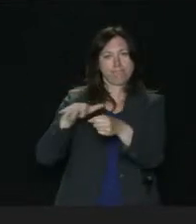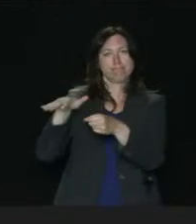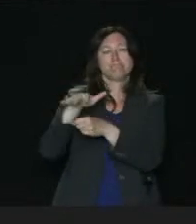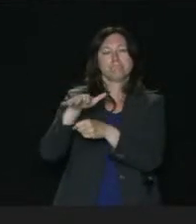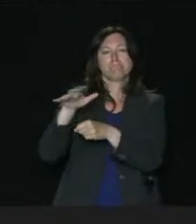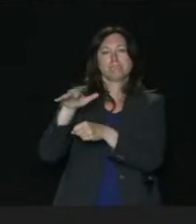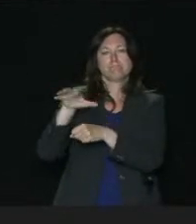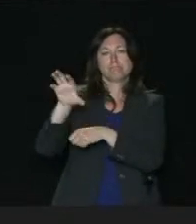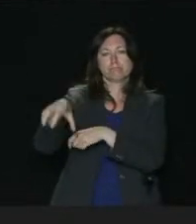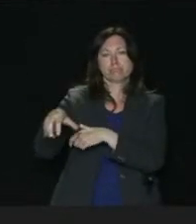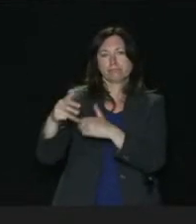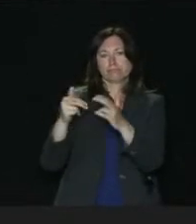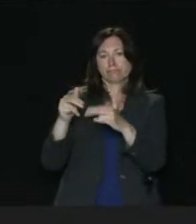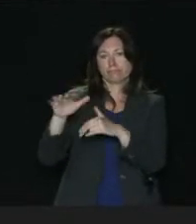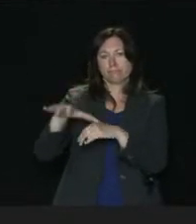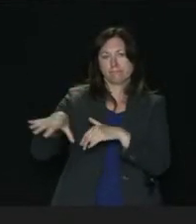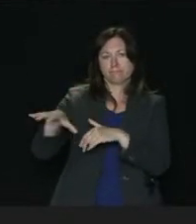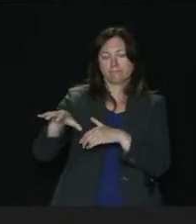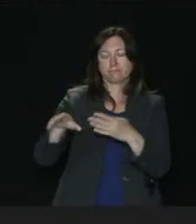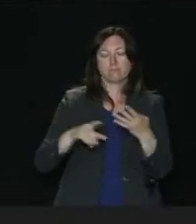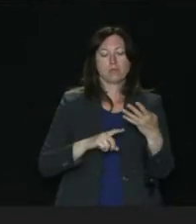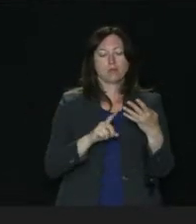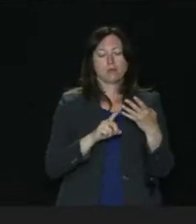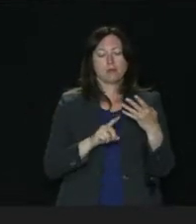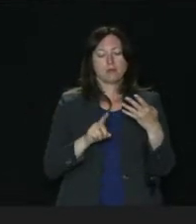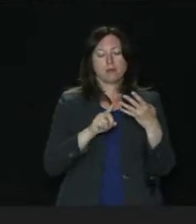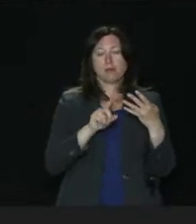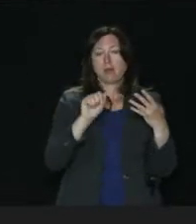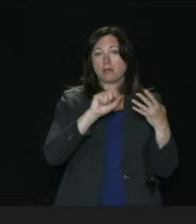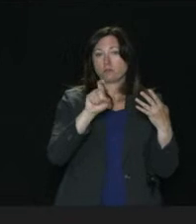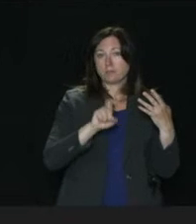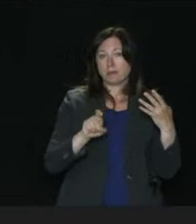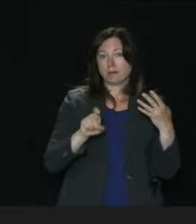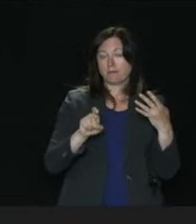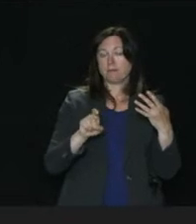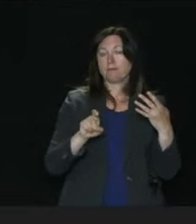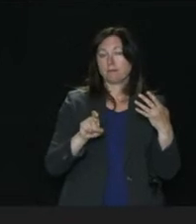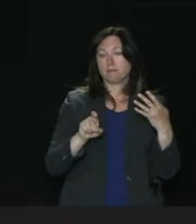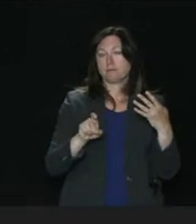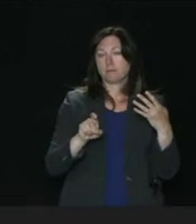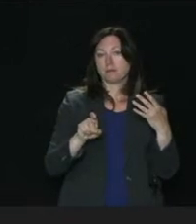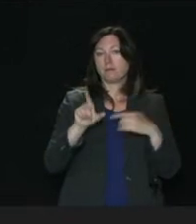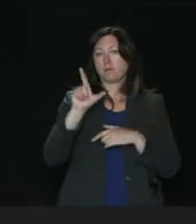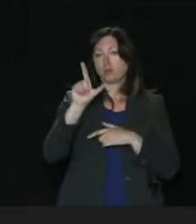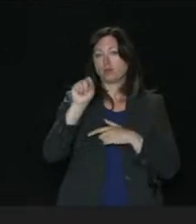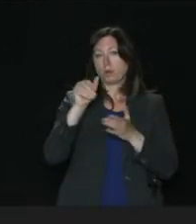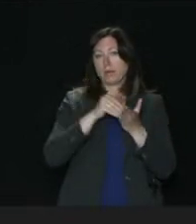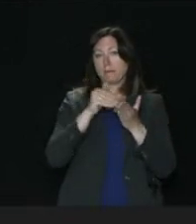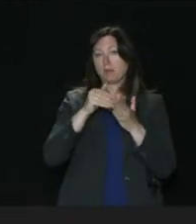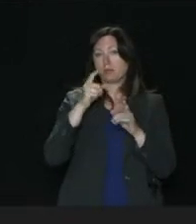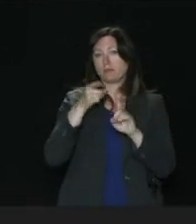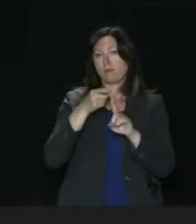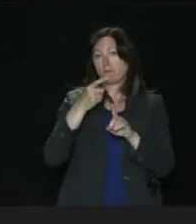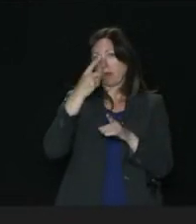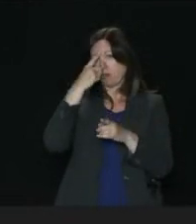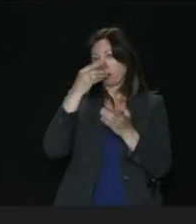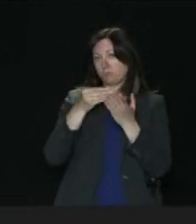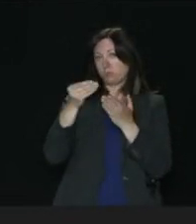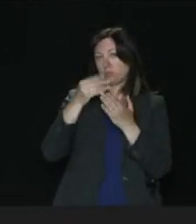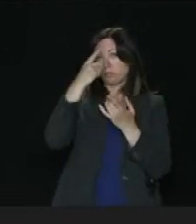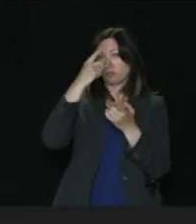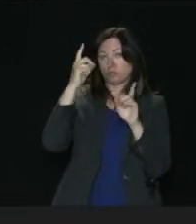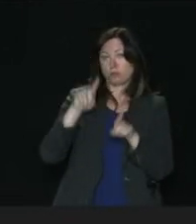supplier. And AstraZeneca, on our 20 million advance purchase agreement, the